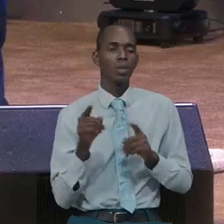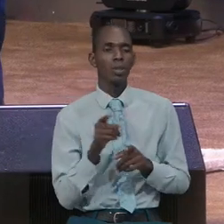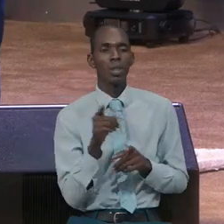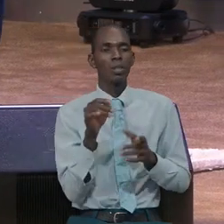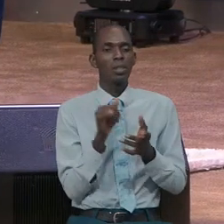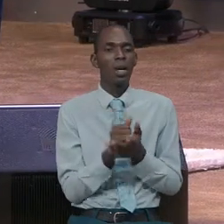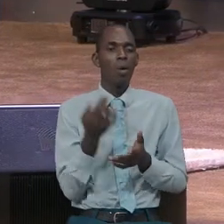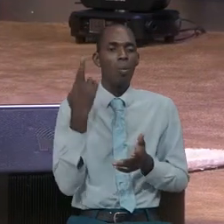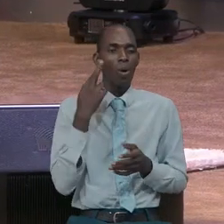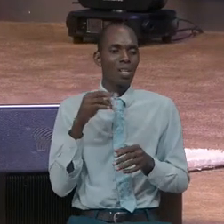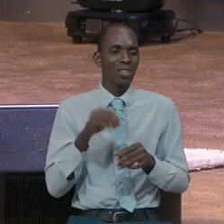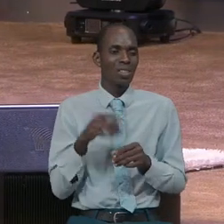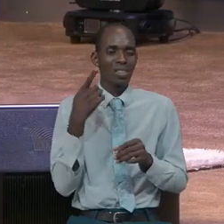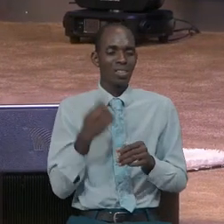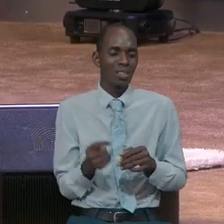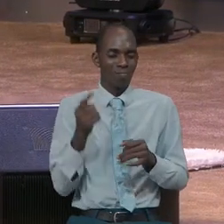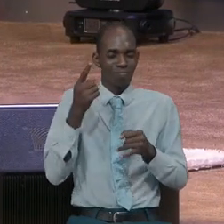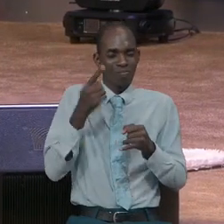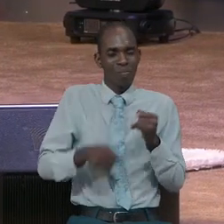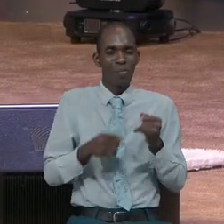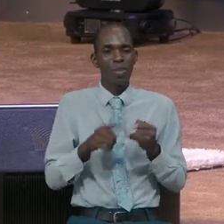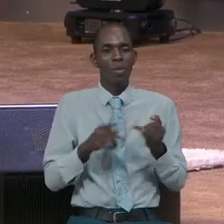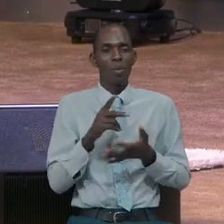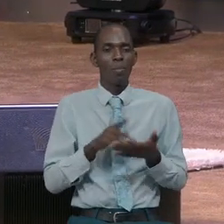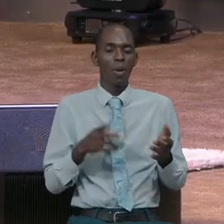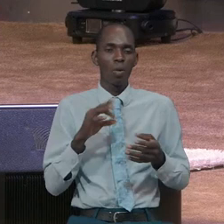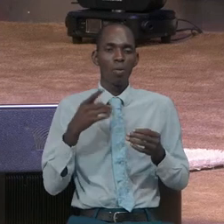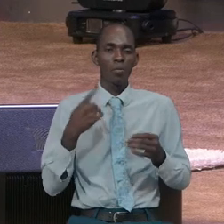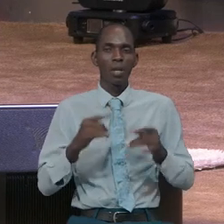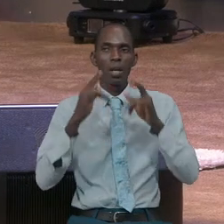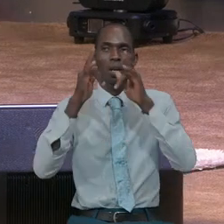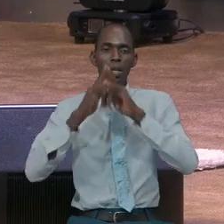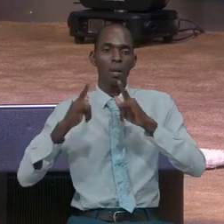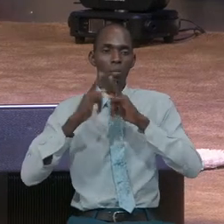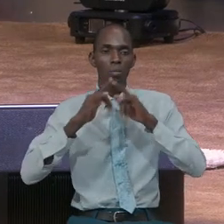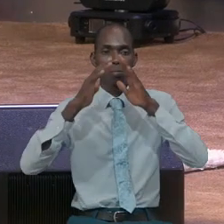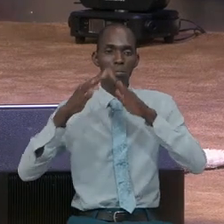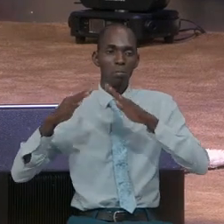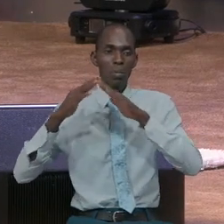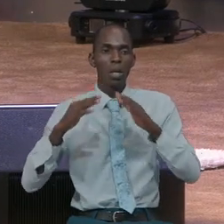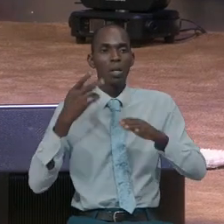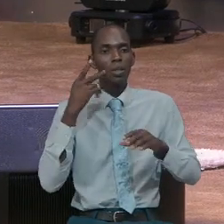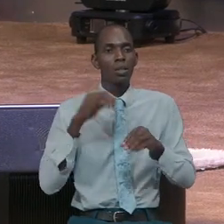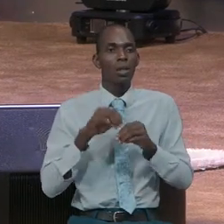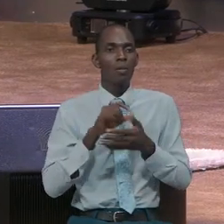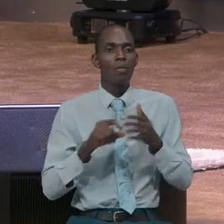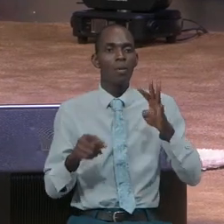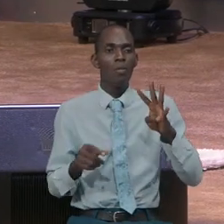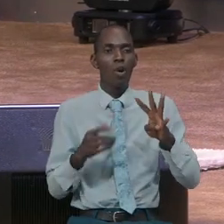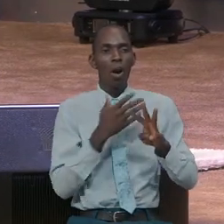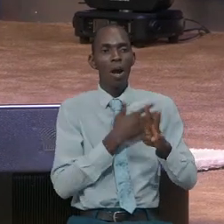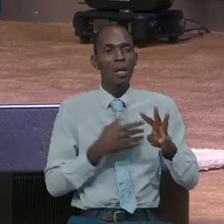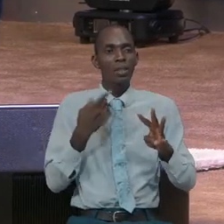the uttermost part of the camp. Look at verse 4. In verse 4, it tells us, and the